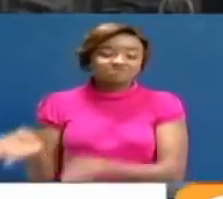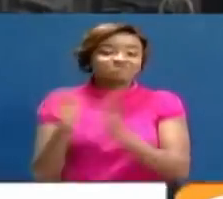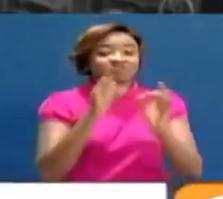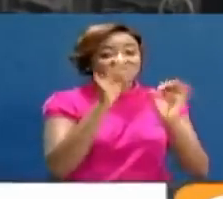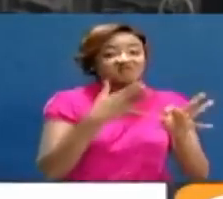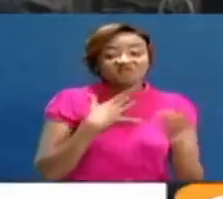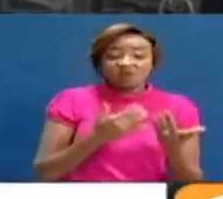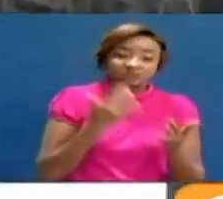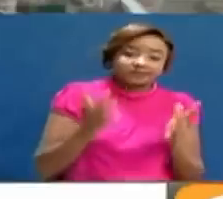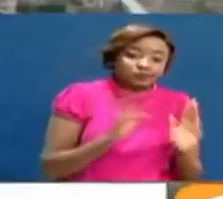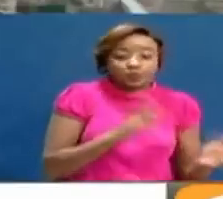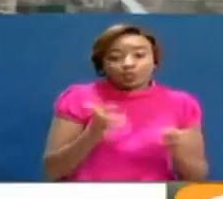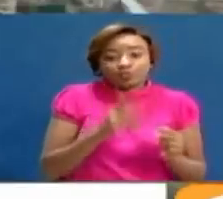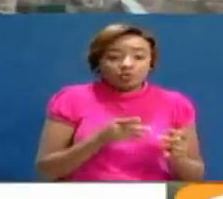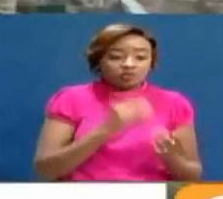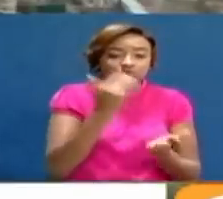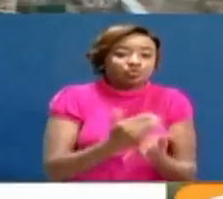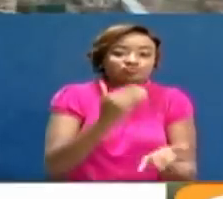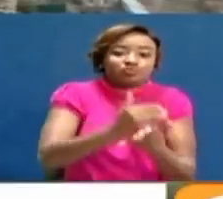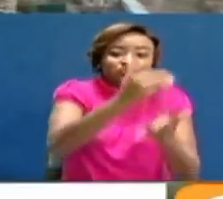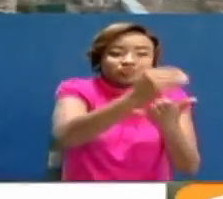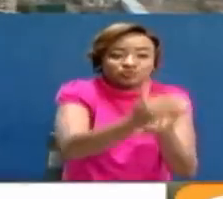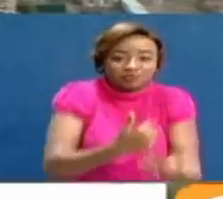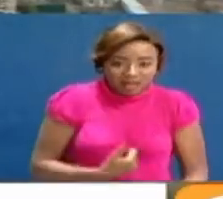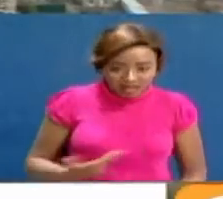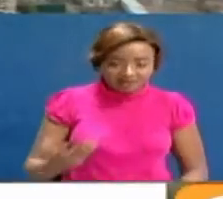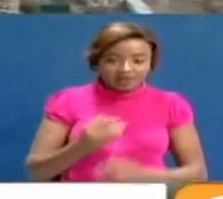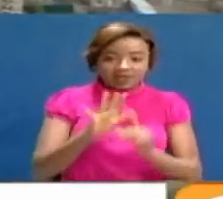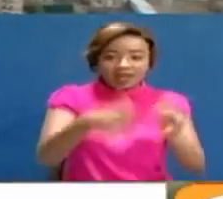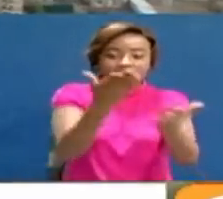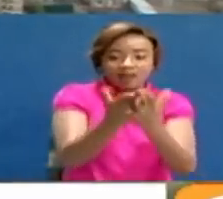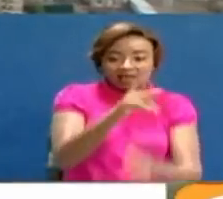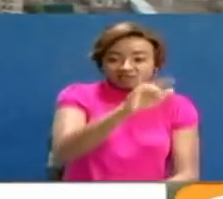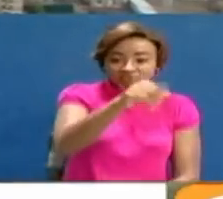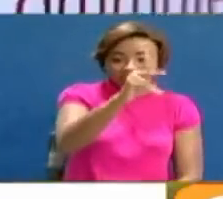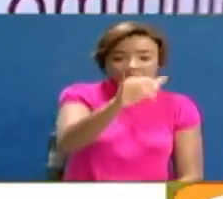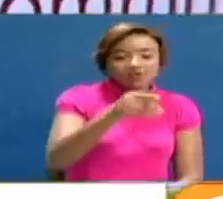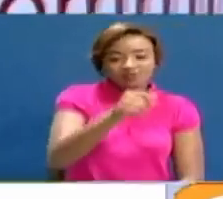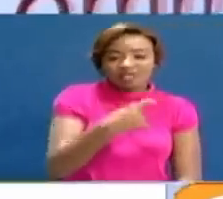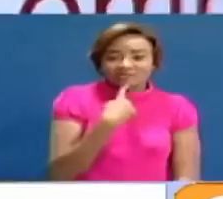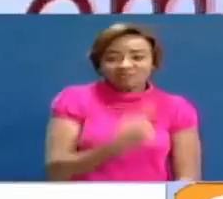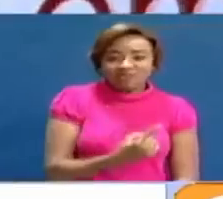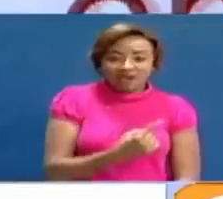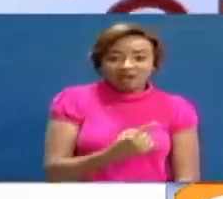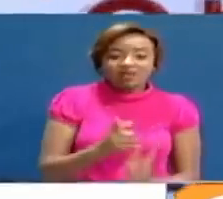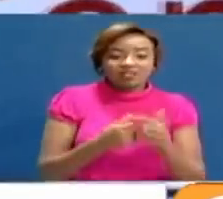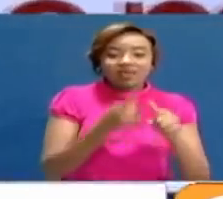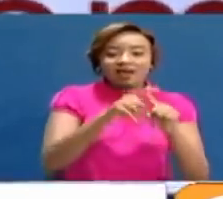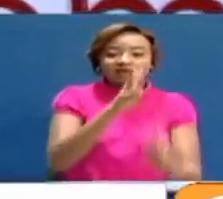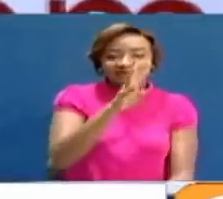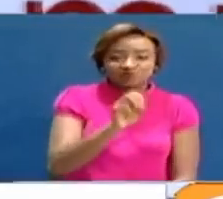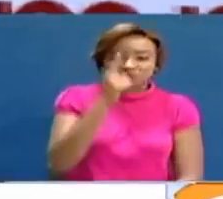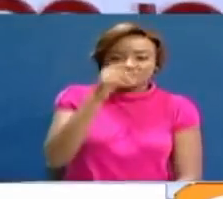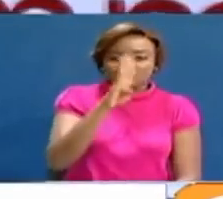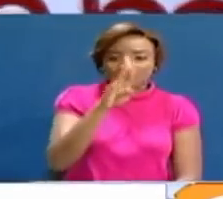But if you opt for a regular train with several stops before it gets to the final station, it will cost you 100 shillings, with an extra 40 shillings for the